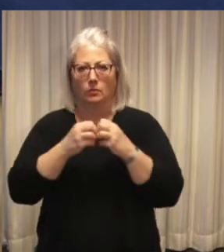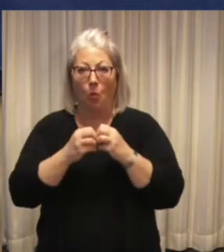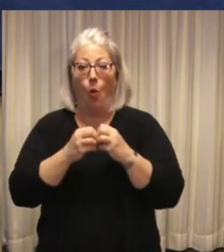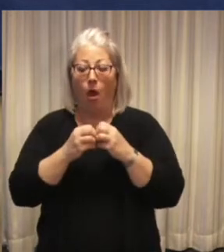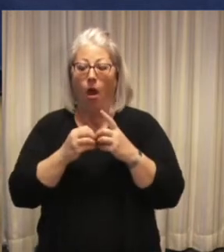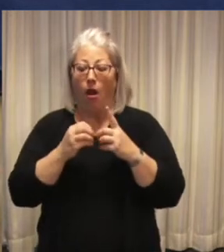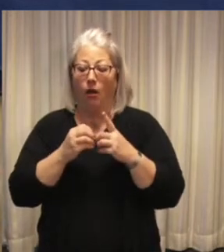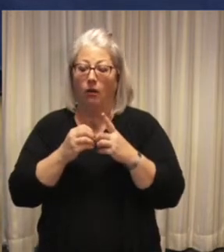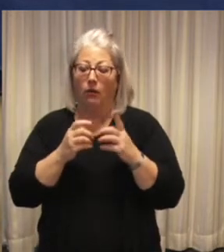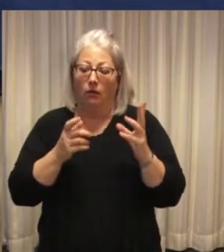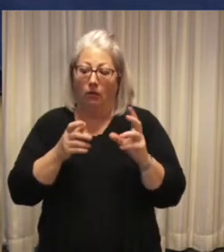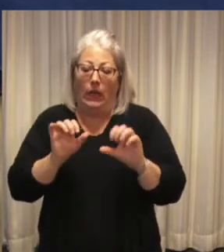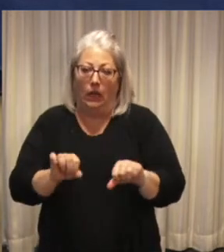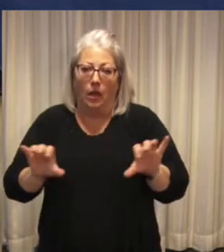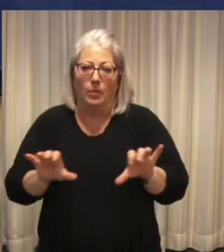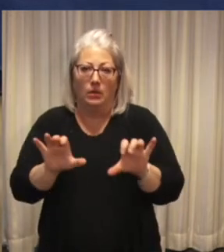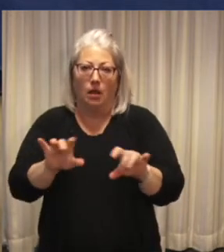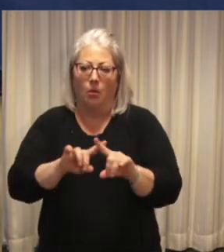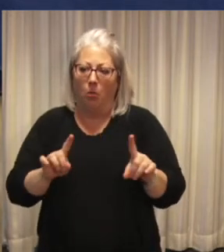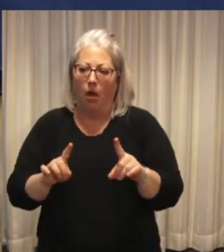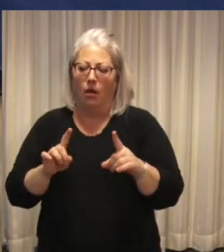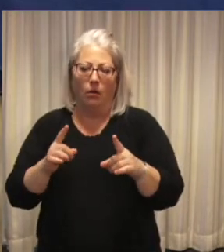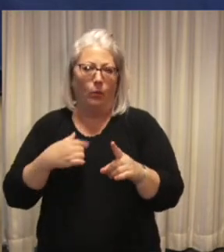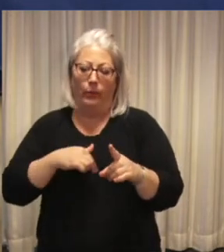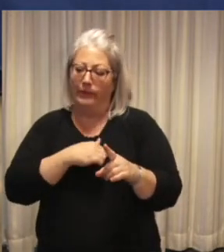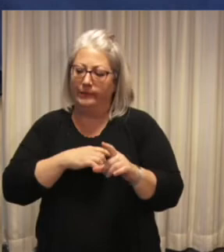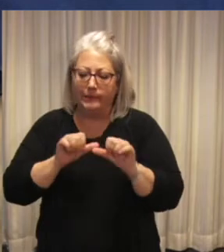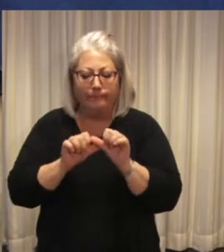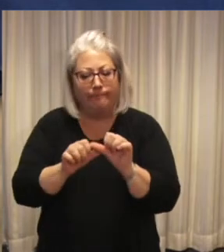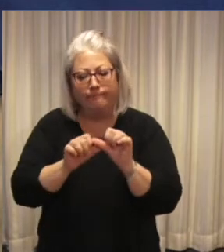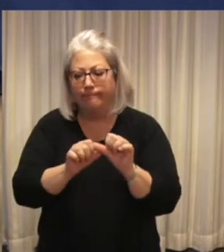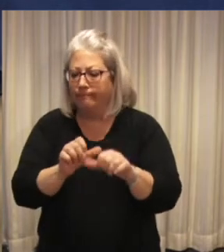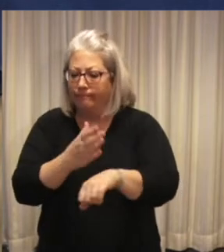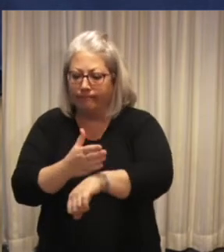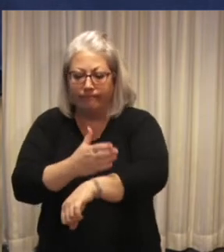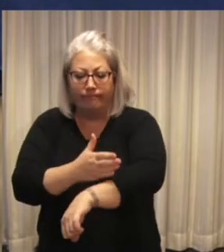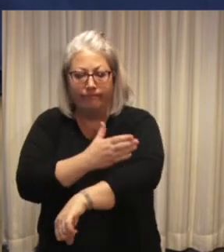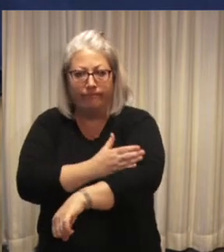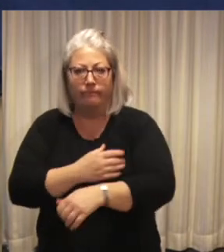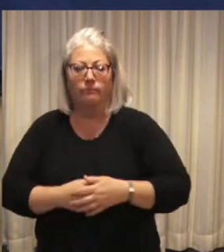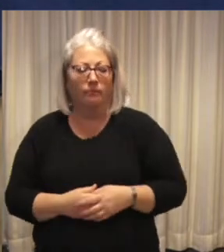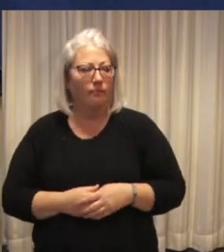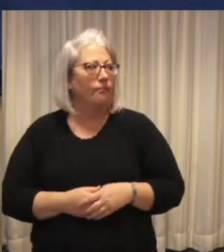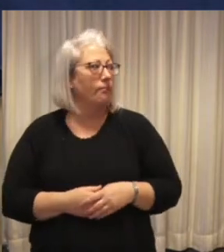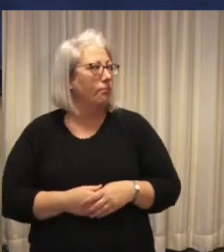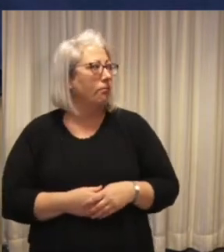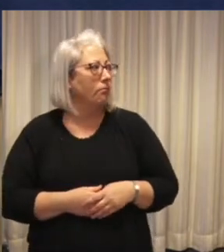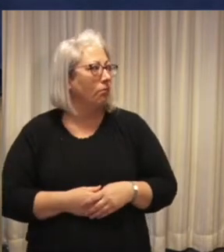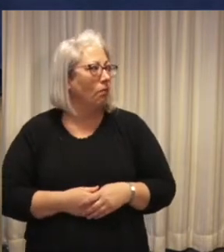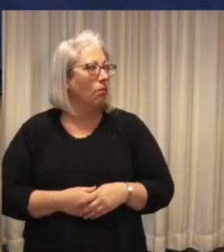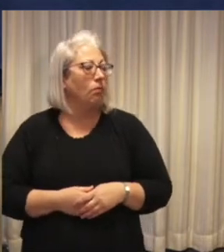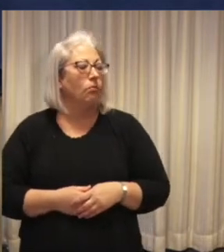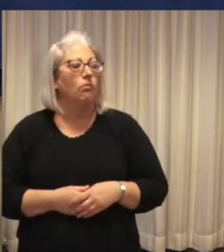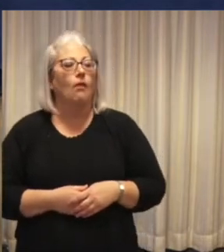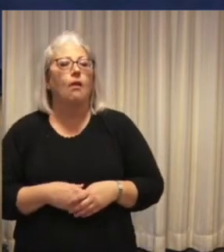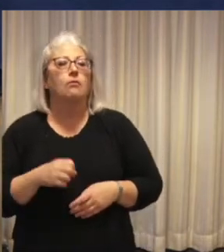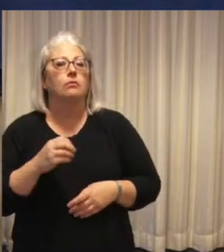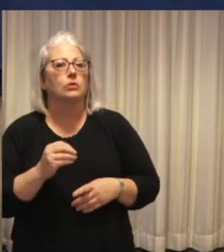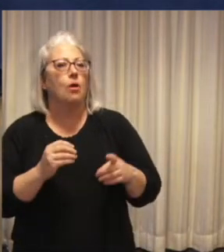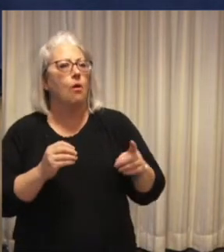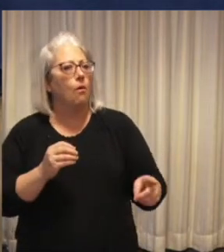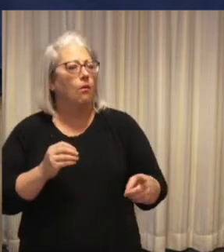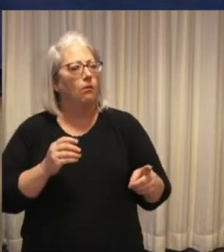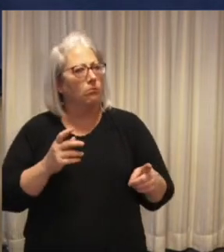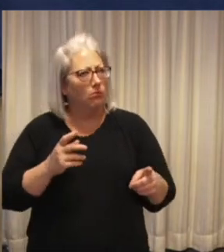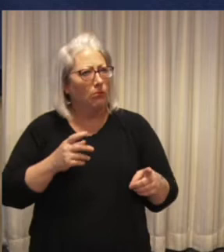at it. So this is a not serious question. Maybe this is my bad sense of humor. So we had Pizza Fridays, at least in high school. Yeah. Is that